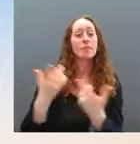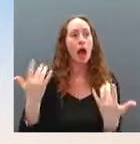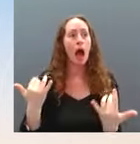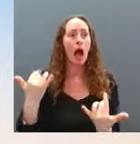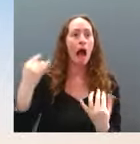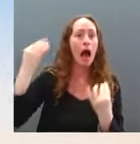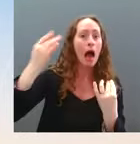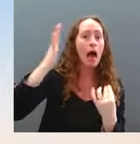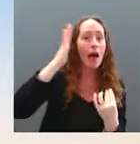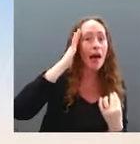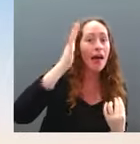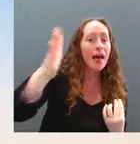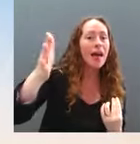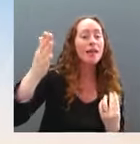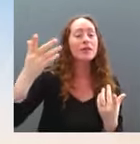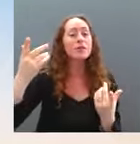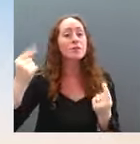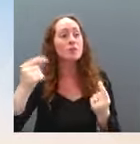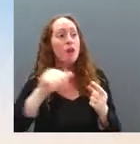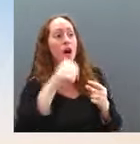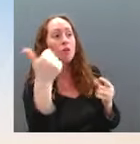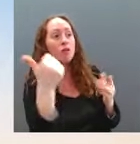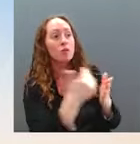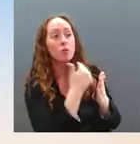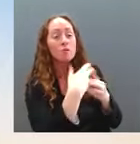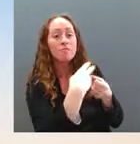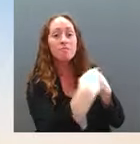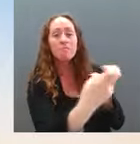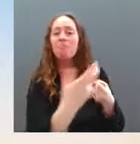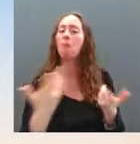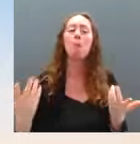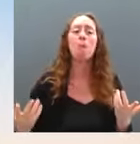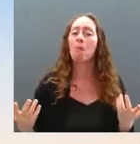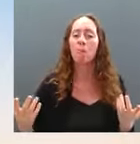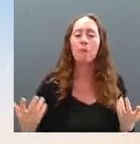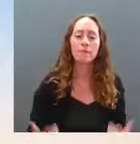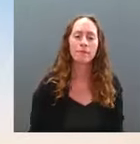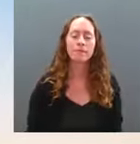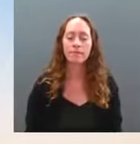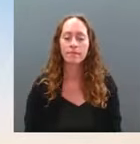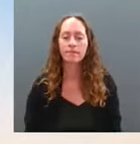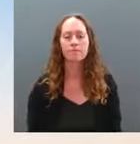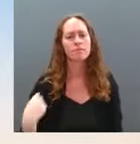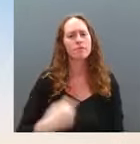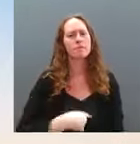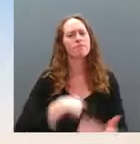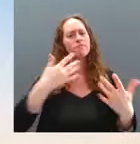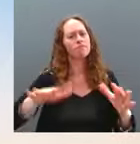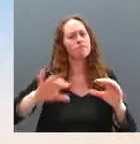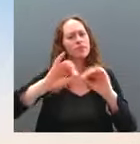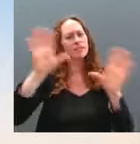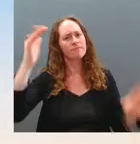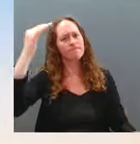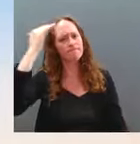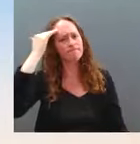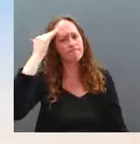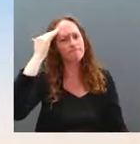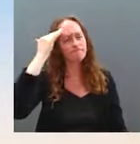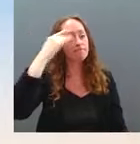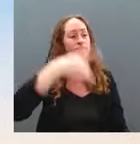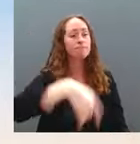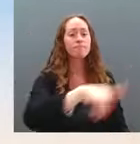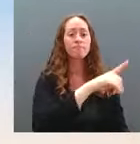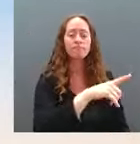expect and call for all members of the Senate to operate as professionally as the President and our team did in this case, which